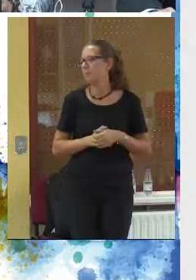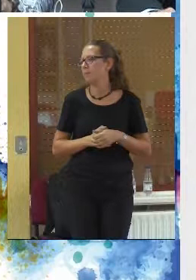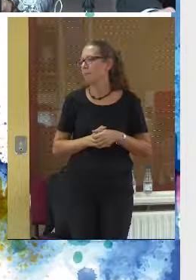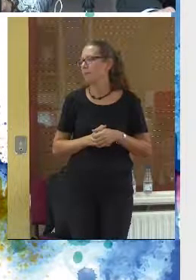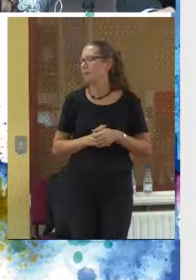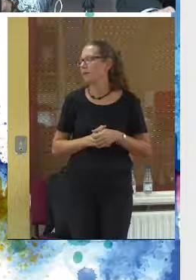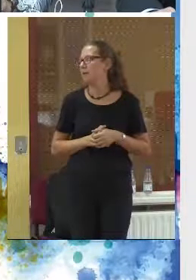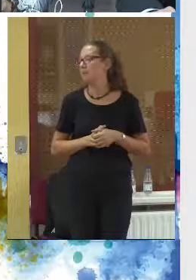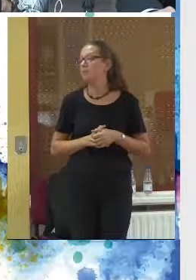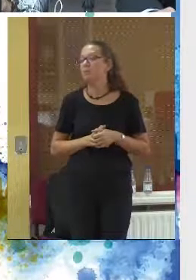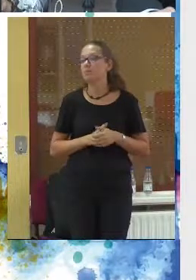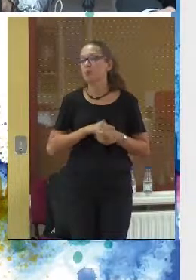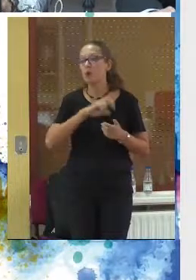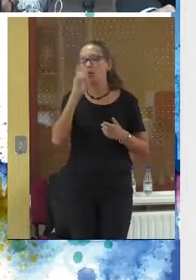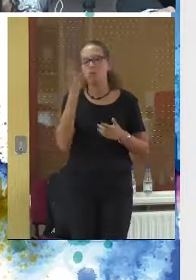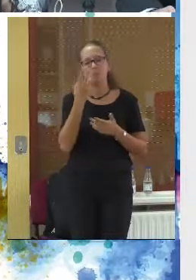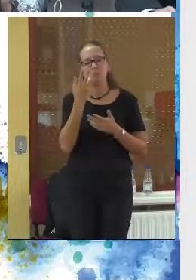steps.